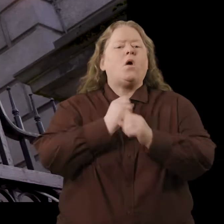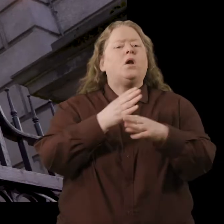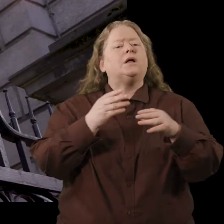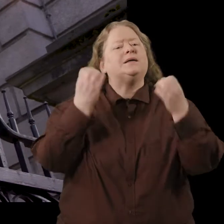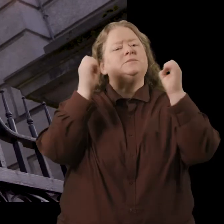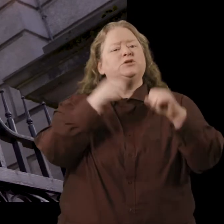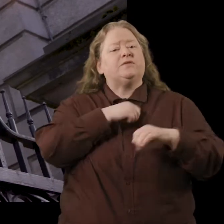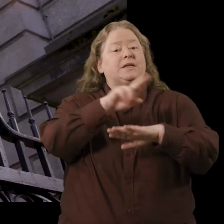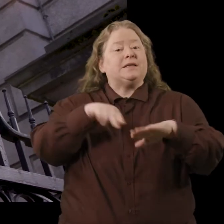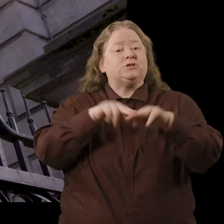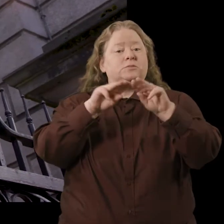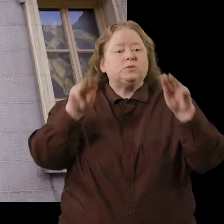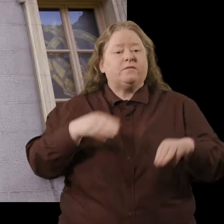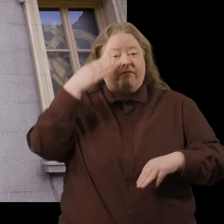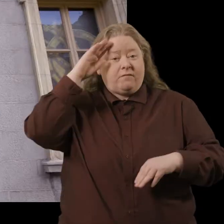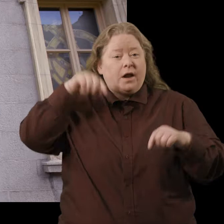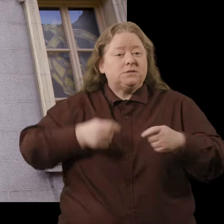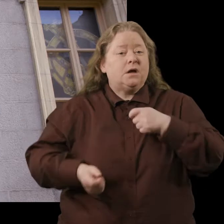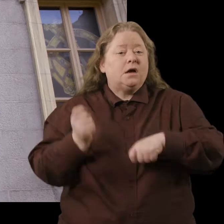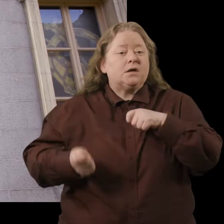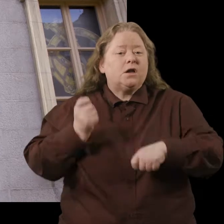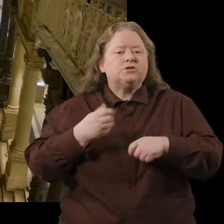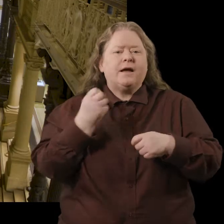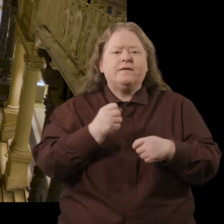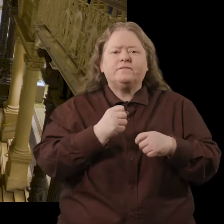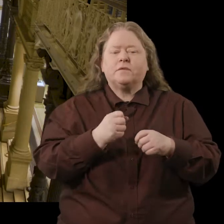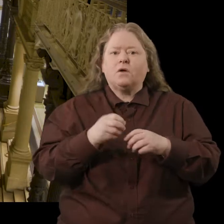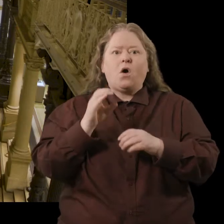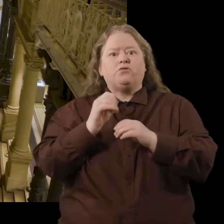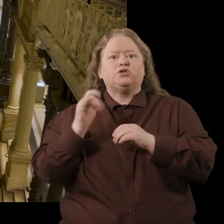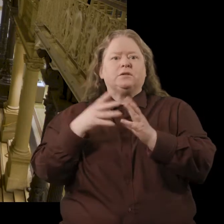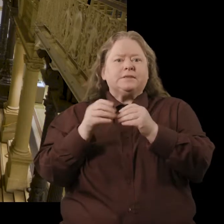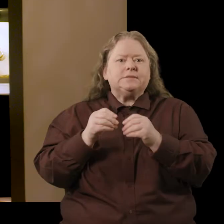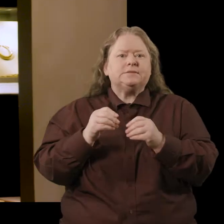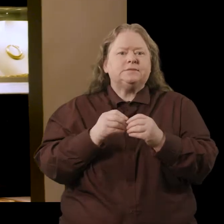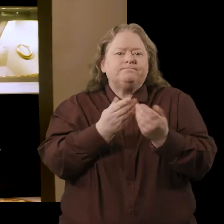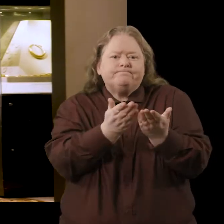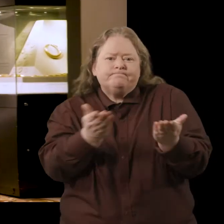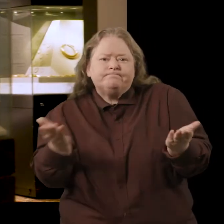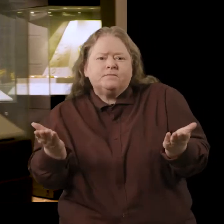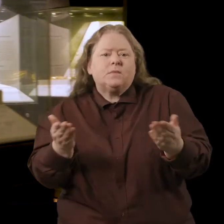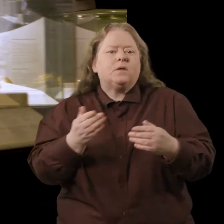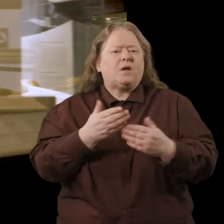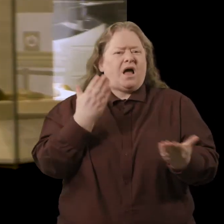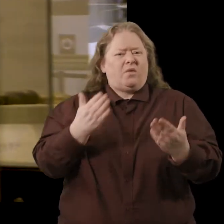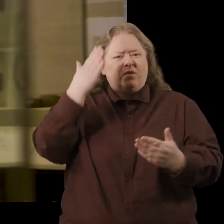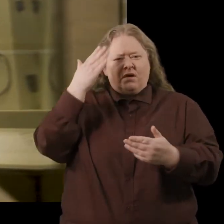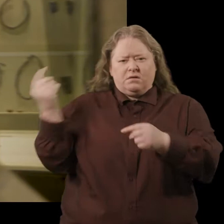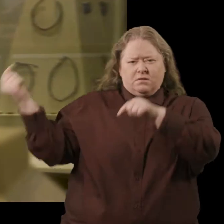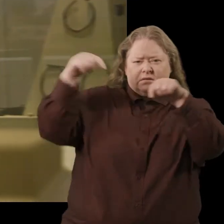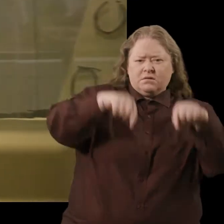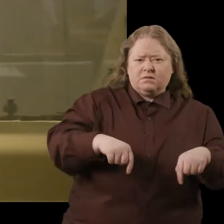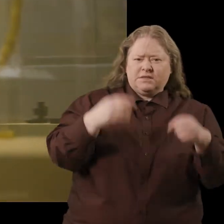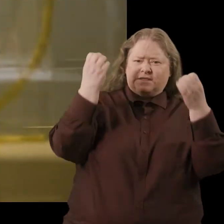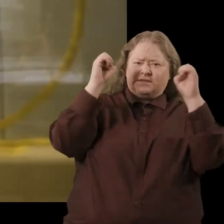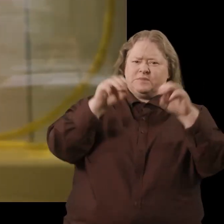exhibitions at the National Museum of Ireland Archaeology contain original objects and artefacts. But how did they come to be exhibited